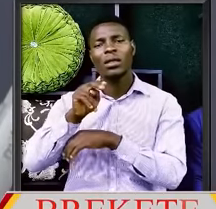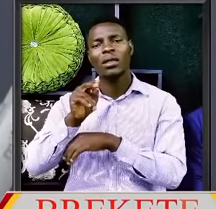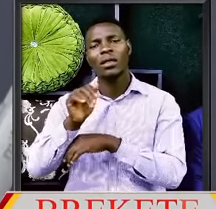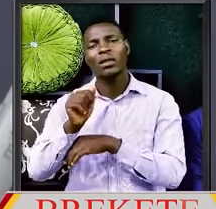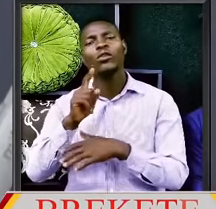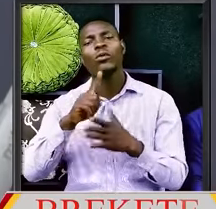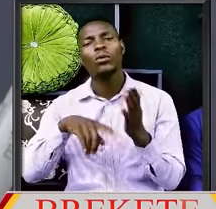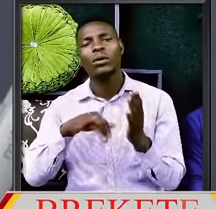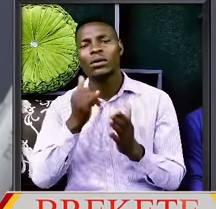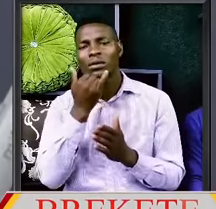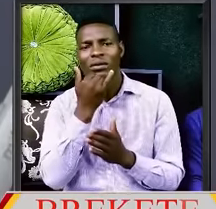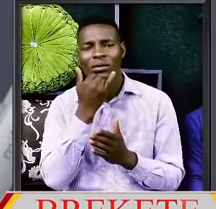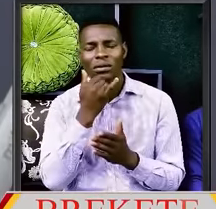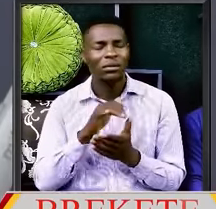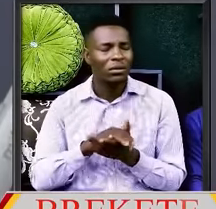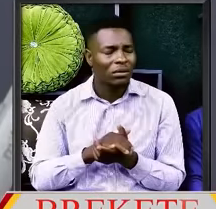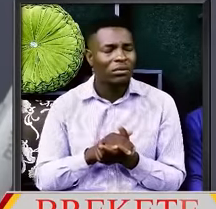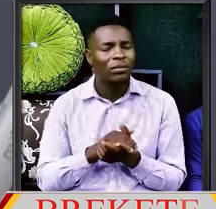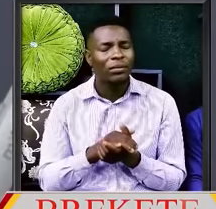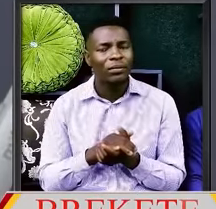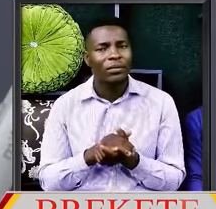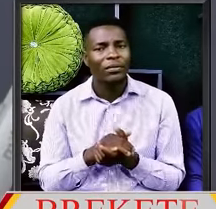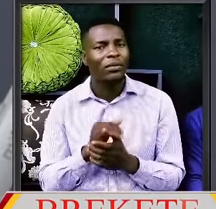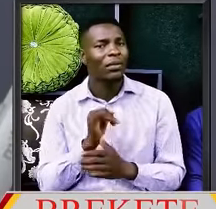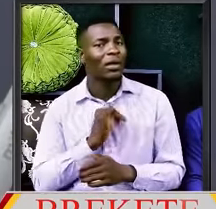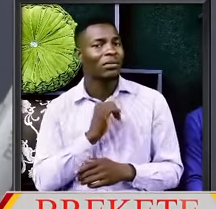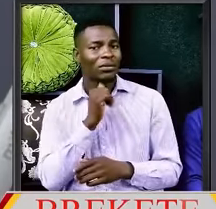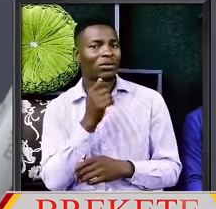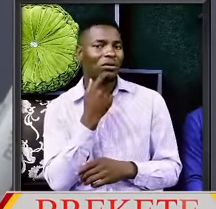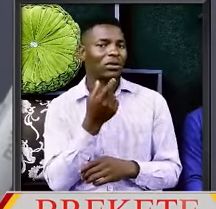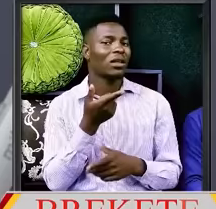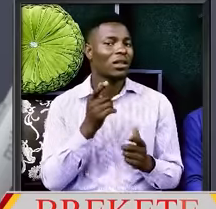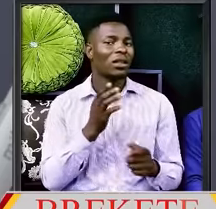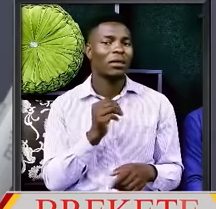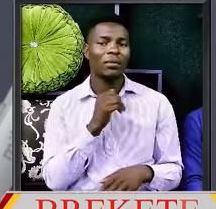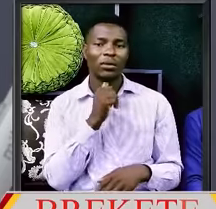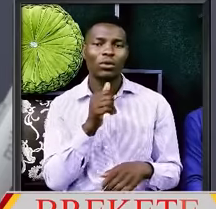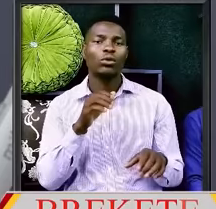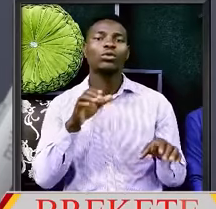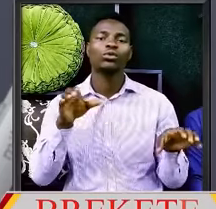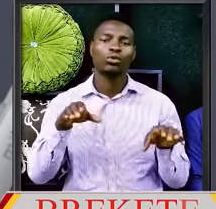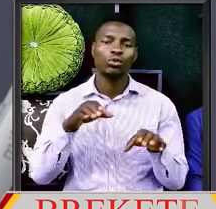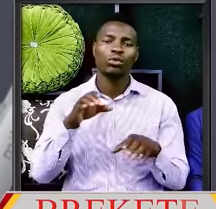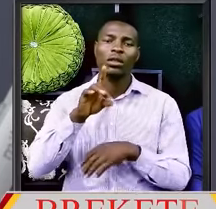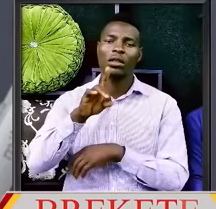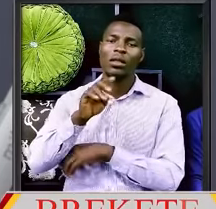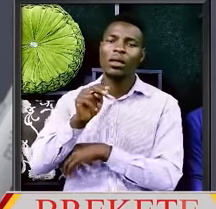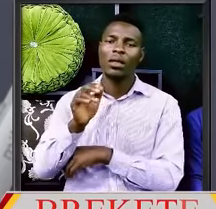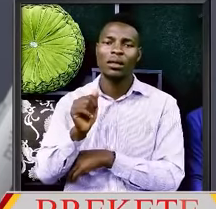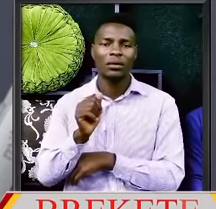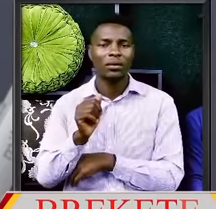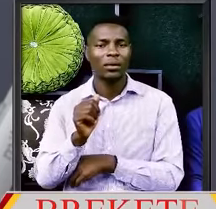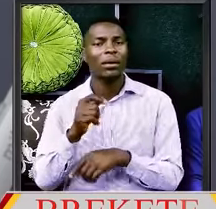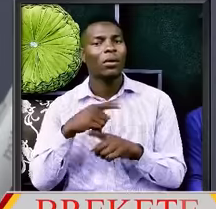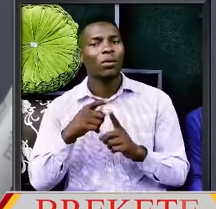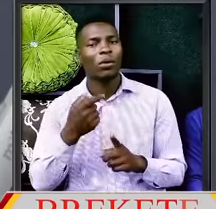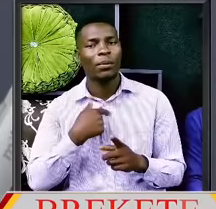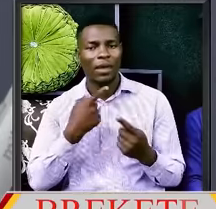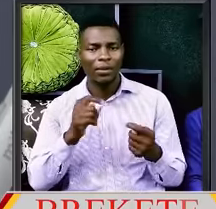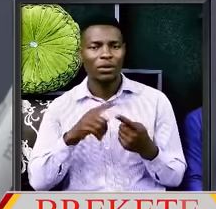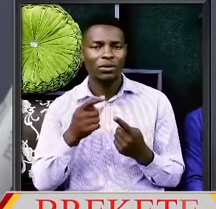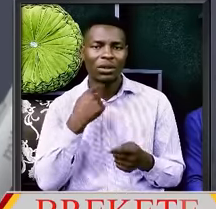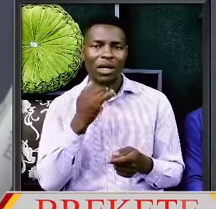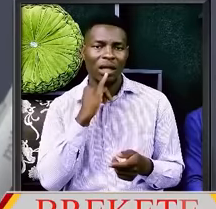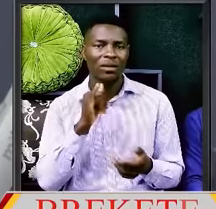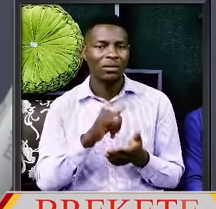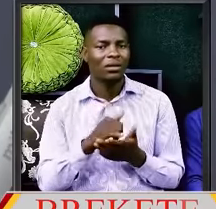Waiting they ordinary president, I not say make them not do DNA. Make them do DNA. I know say no, what I'm trying to say